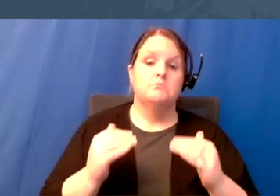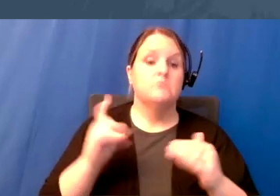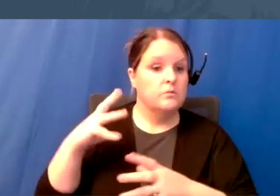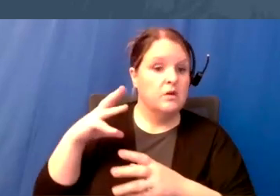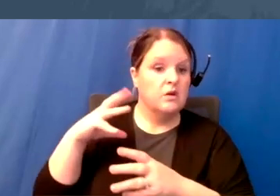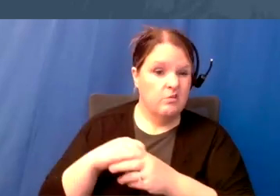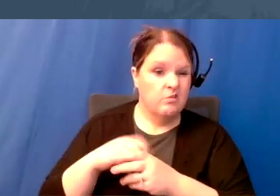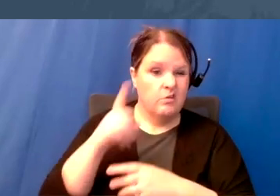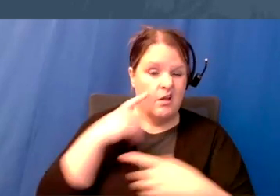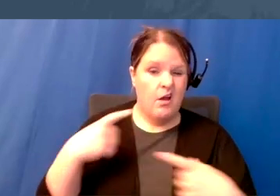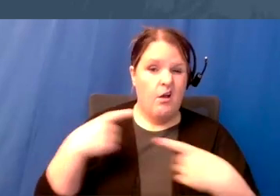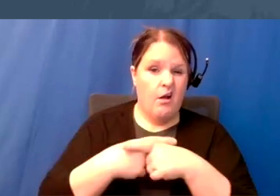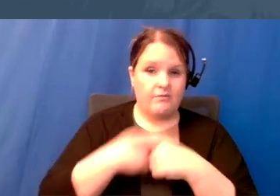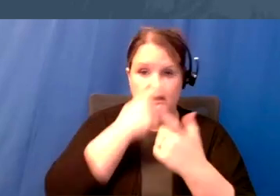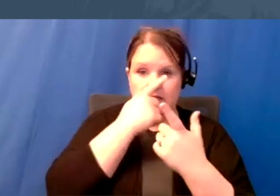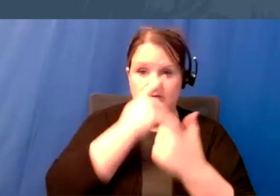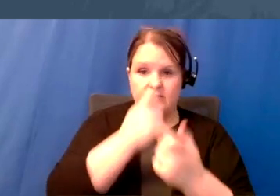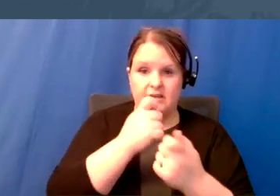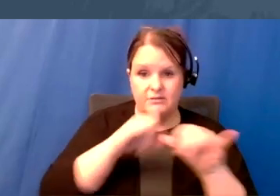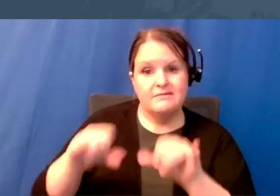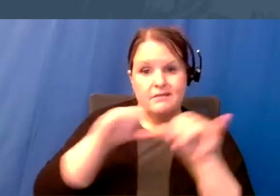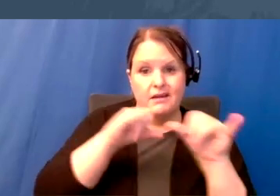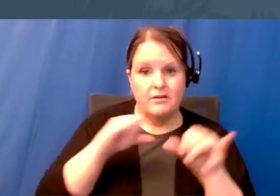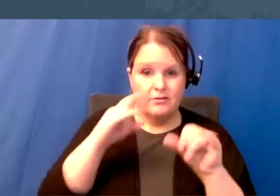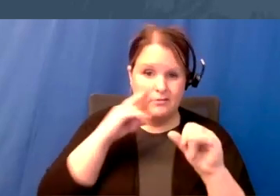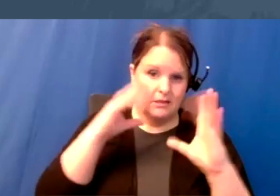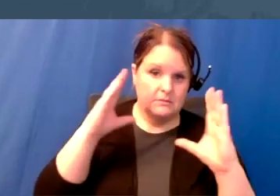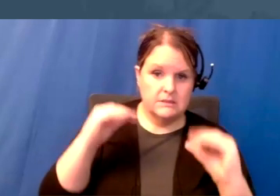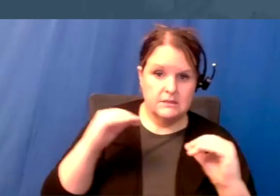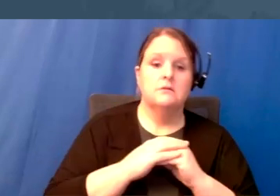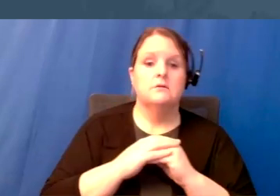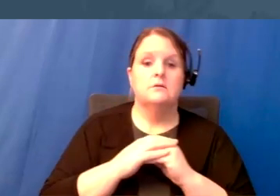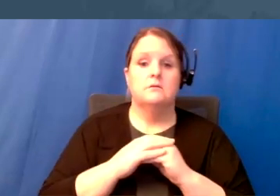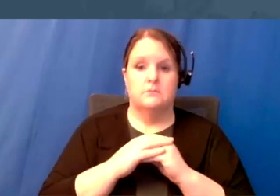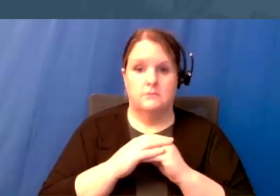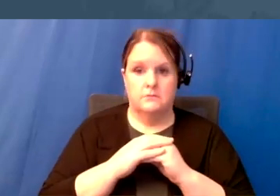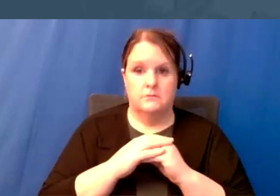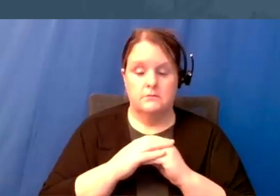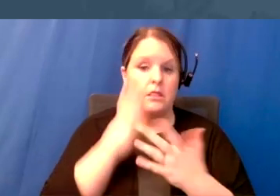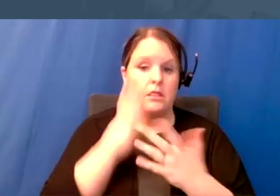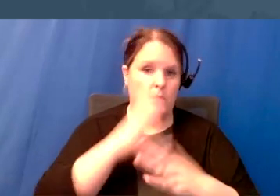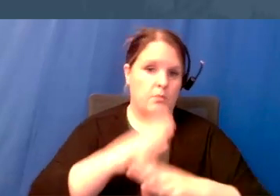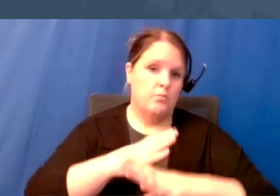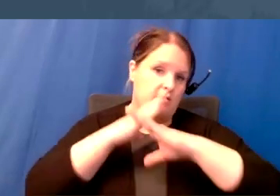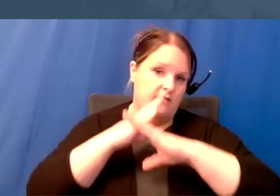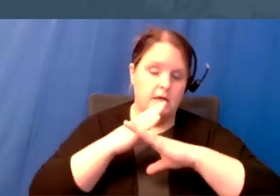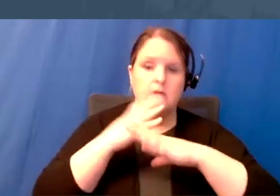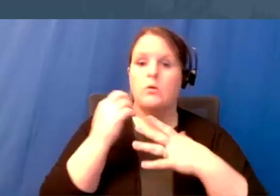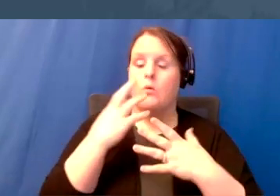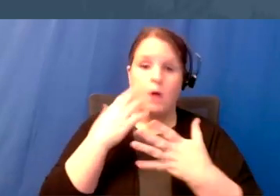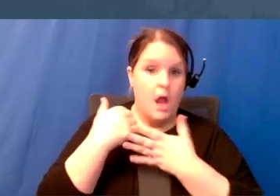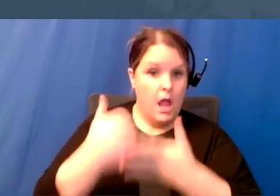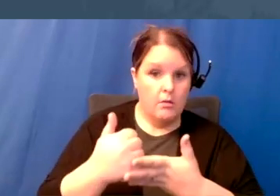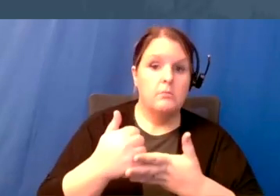interest standards, right? That essentially prevent or help to prevent agents of the organization from procuring